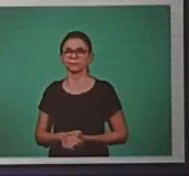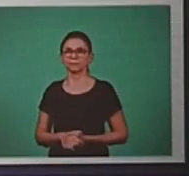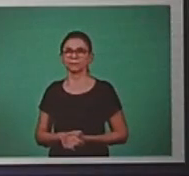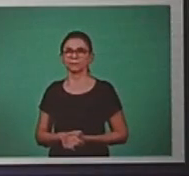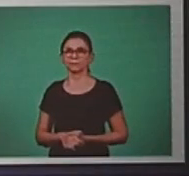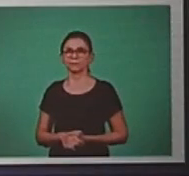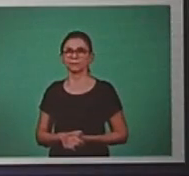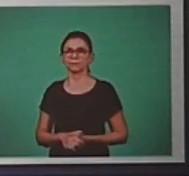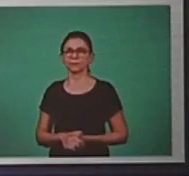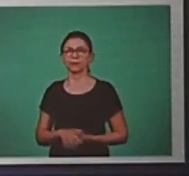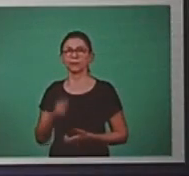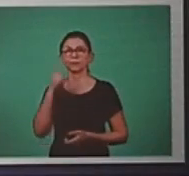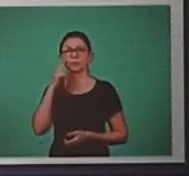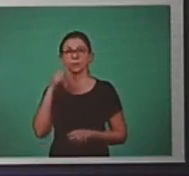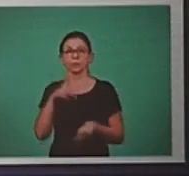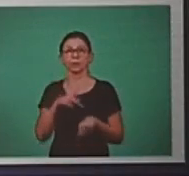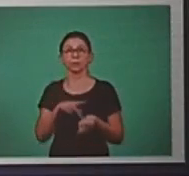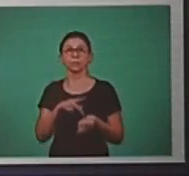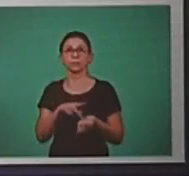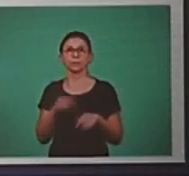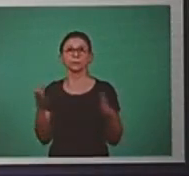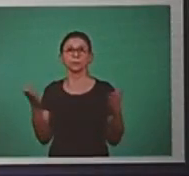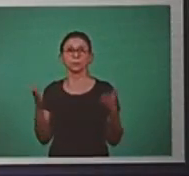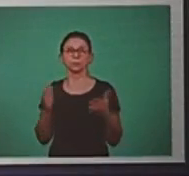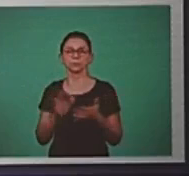the practice,